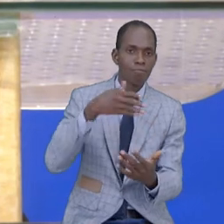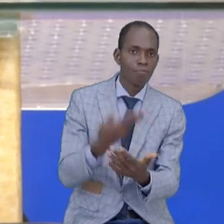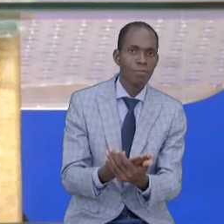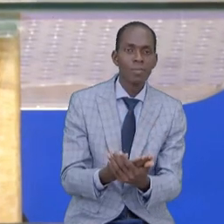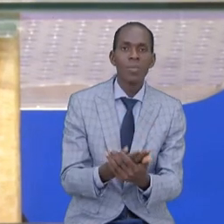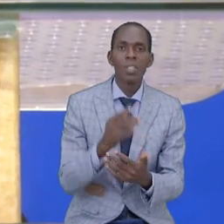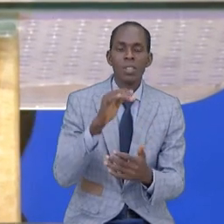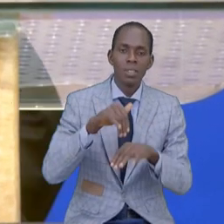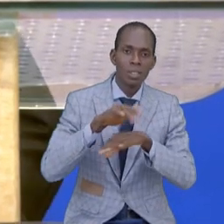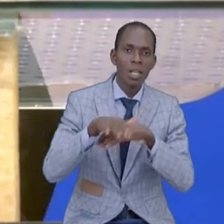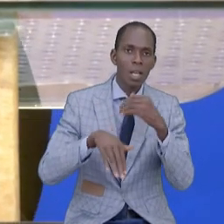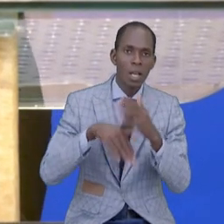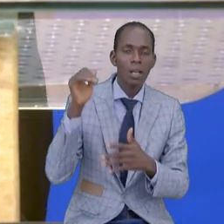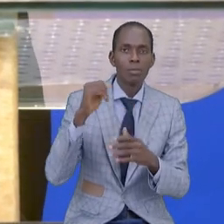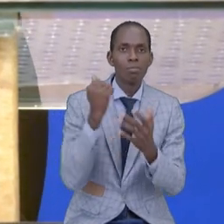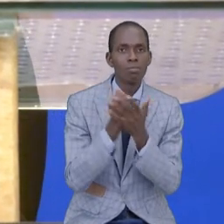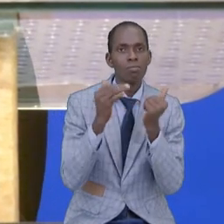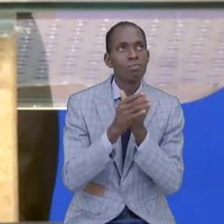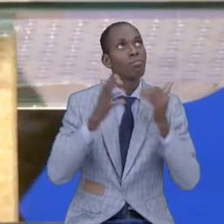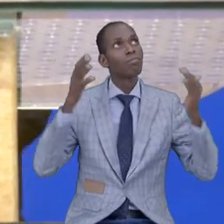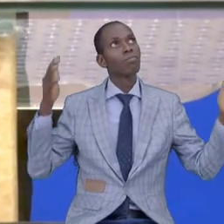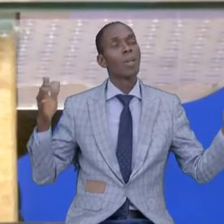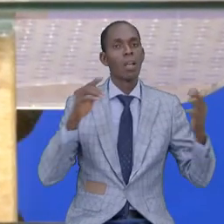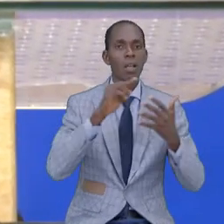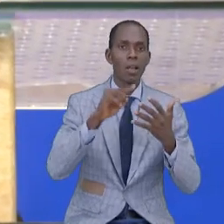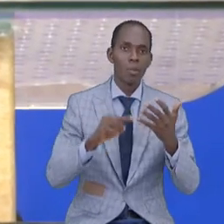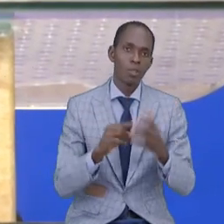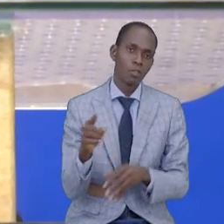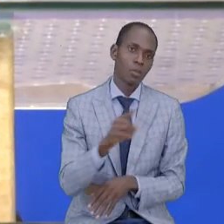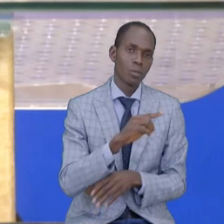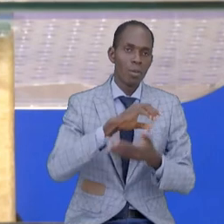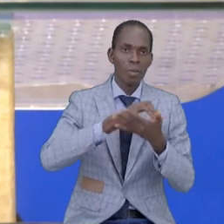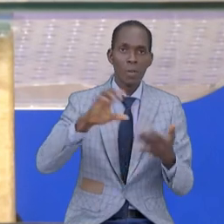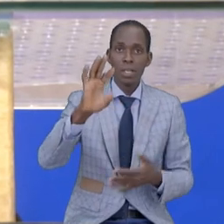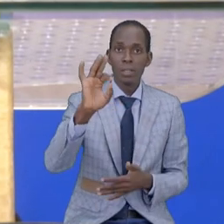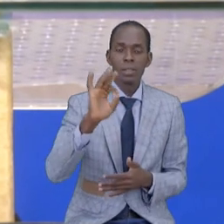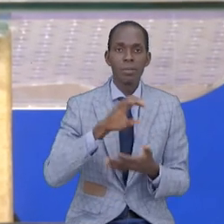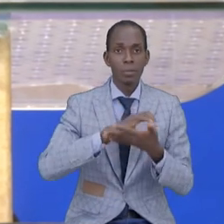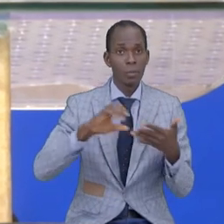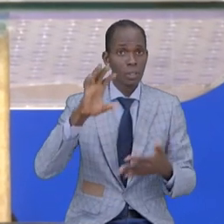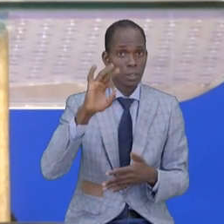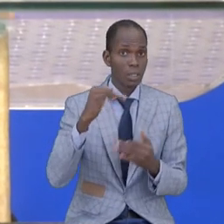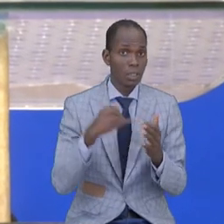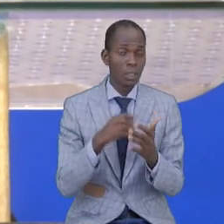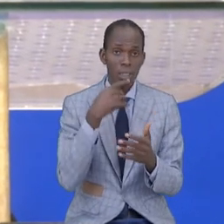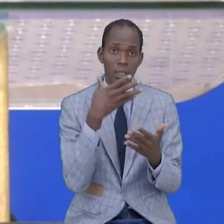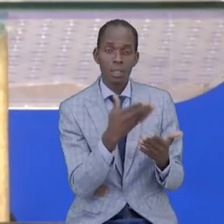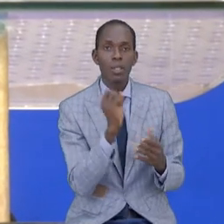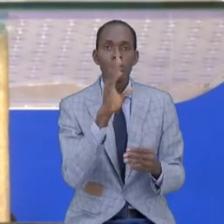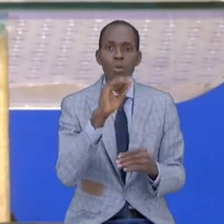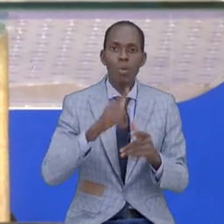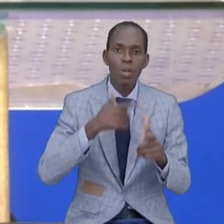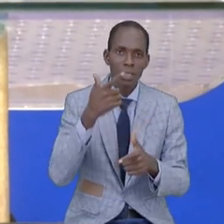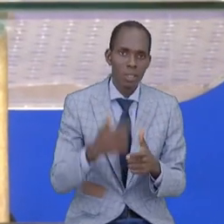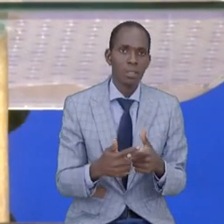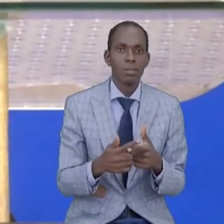forth, crucified among you? Look at verse 9. In verse 9 it says, so then